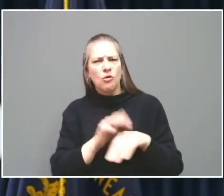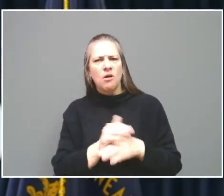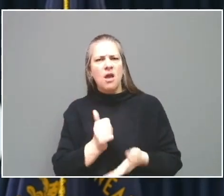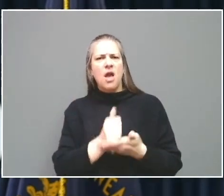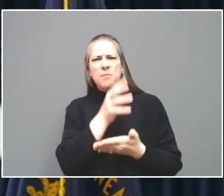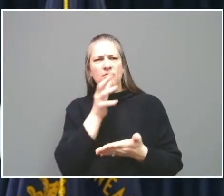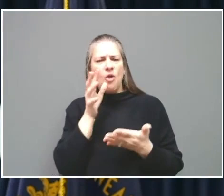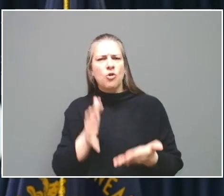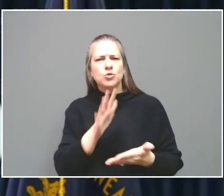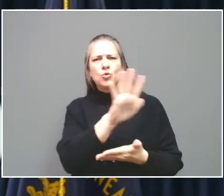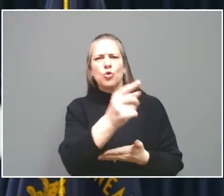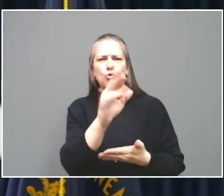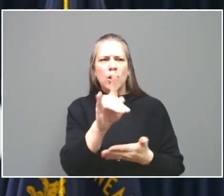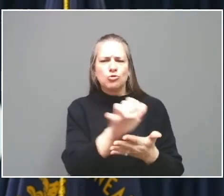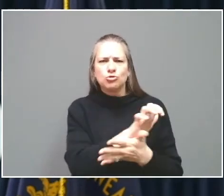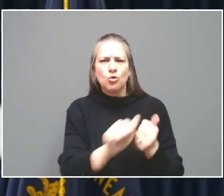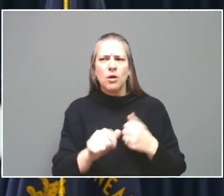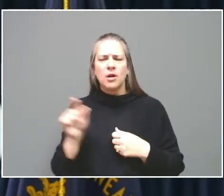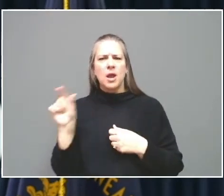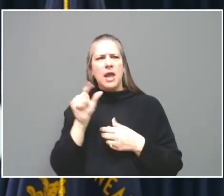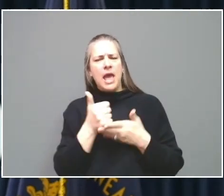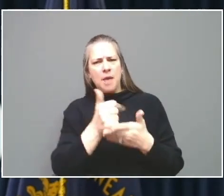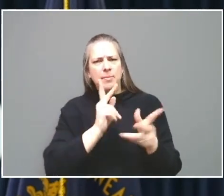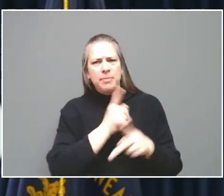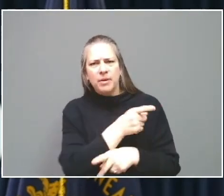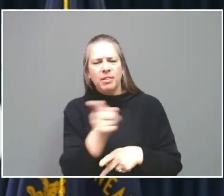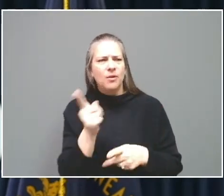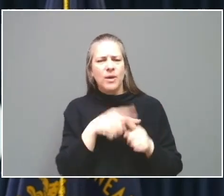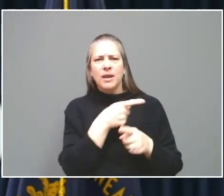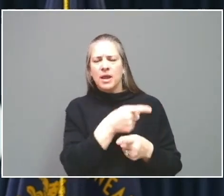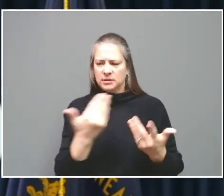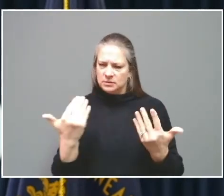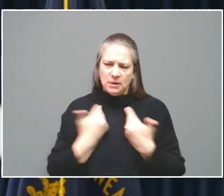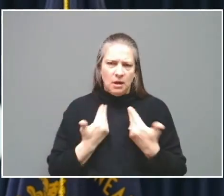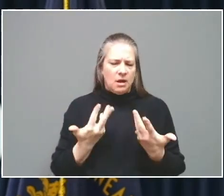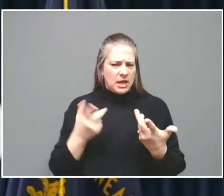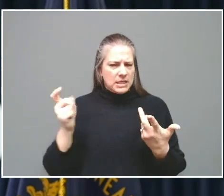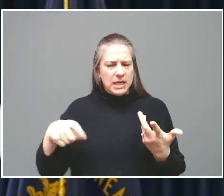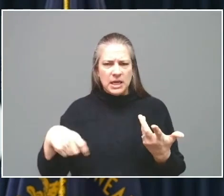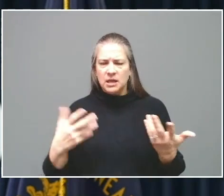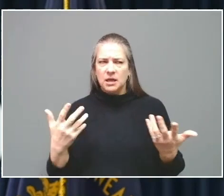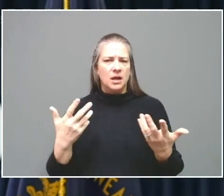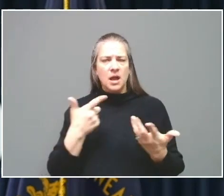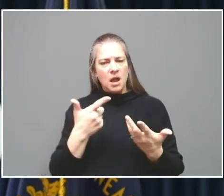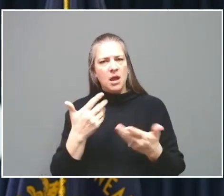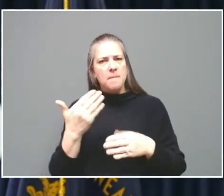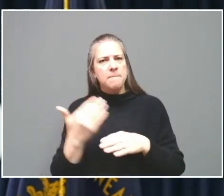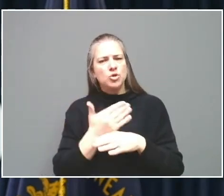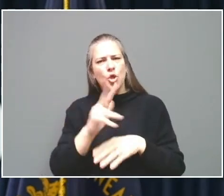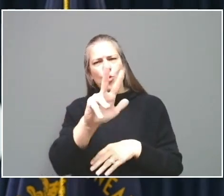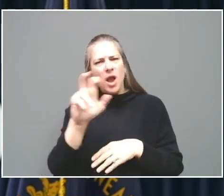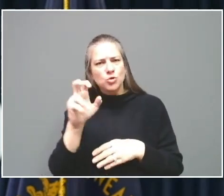were destroyed, put dollars into people's pockets when they desperately needed it, and is building 300 plus